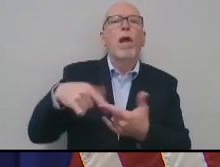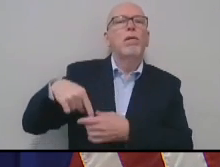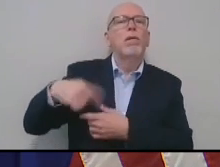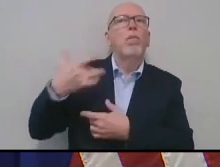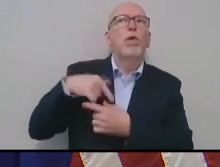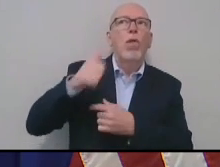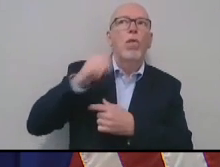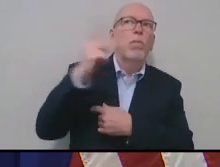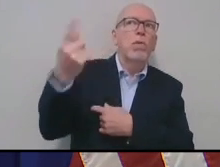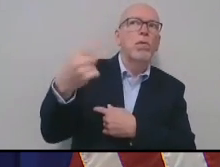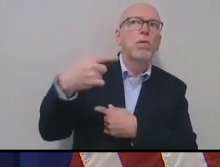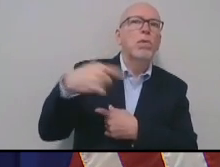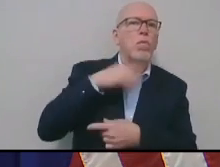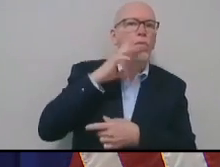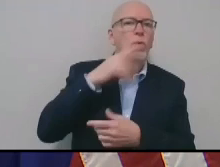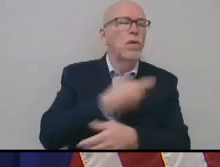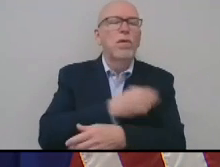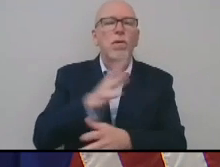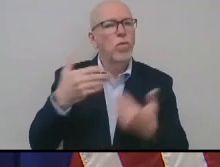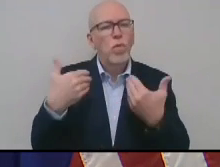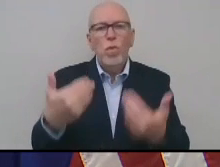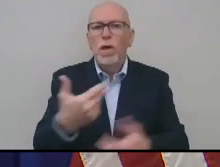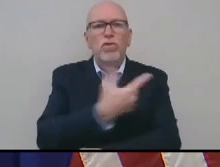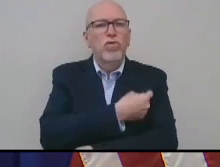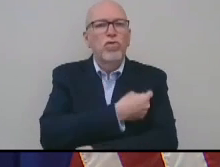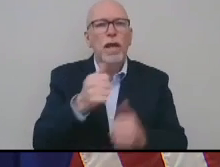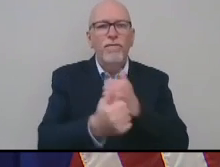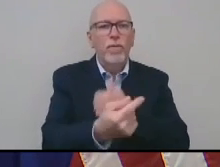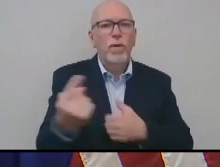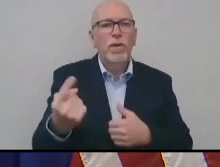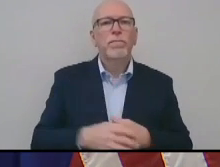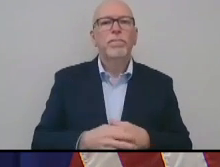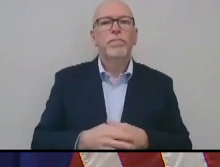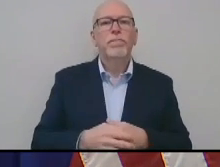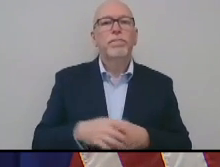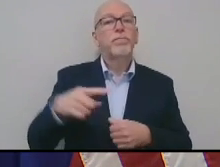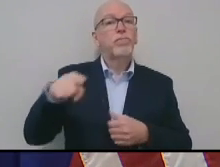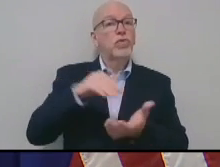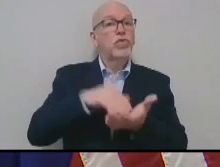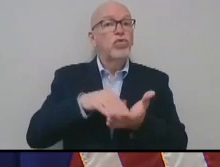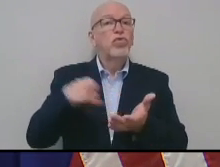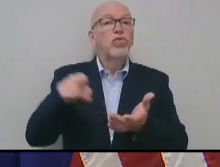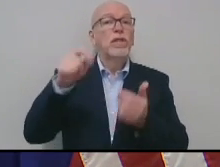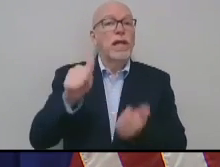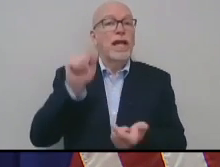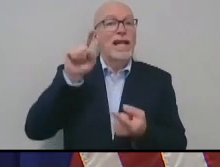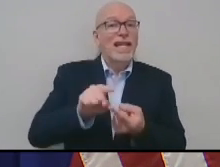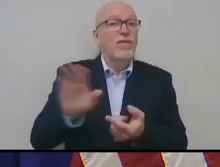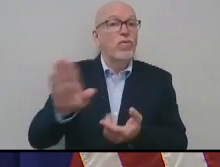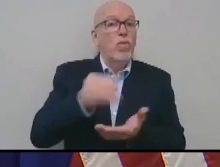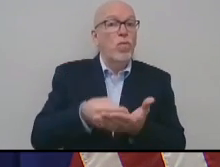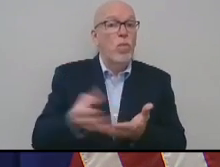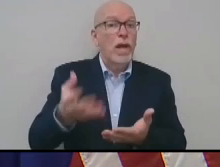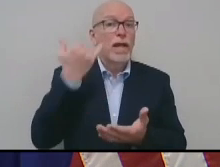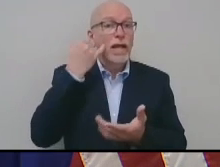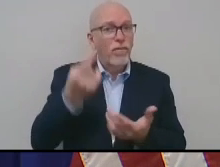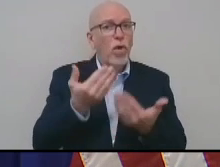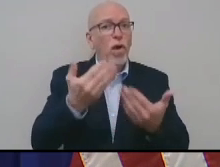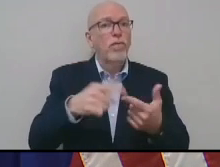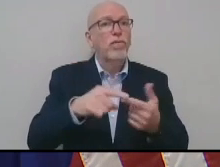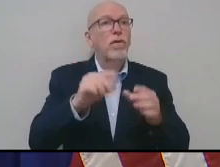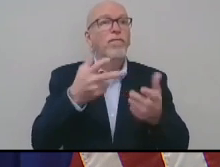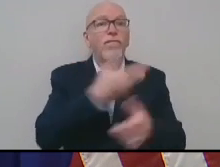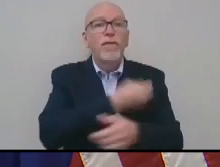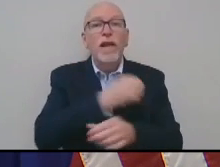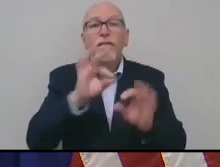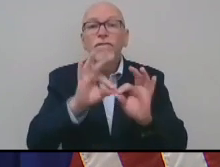the remaining doses in that vial. Providers can minimize wastage in these instances by offering to vaccinate family members or